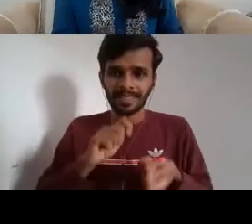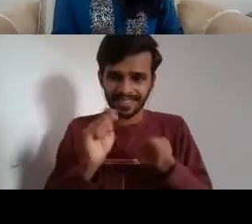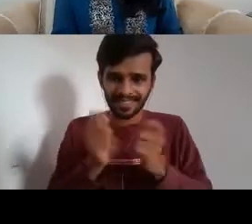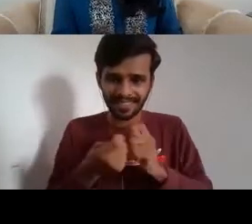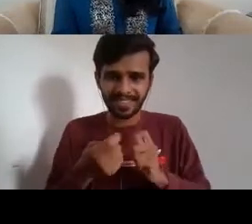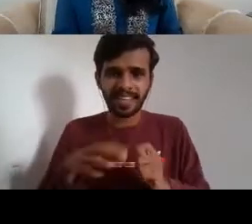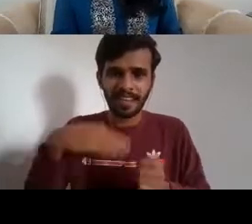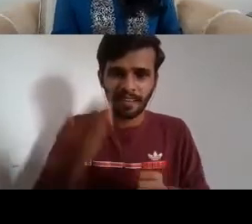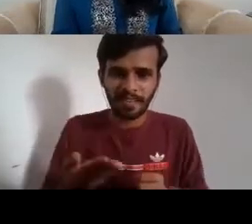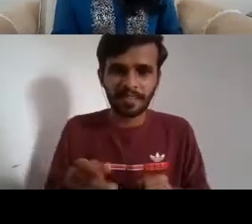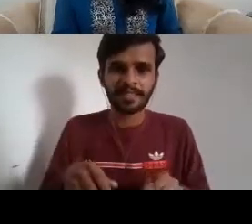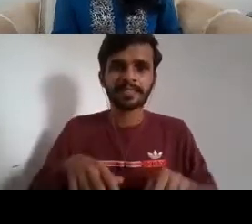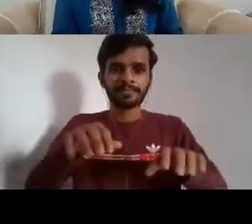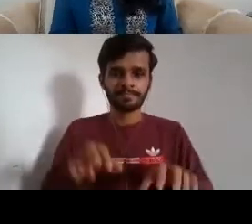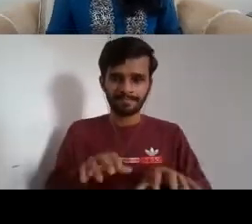while seated on the ground.